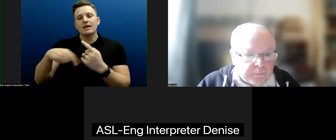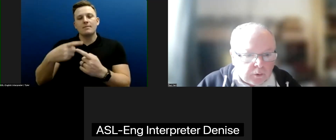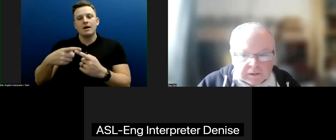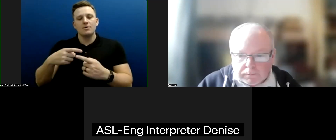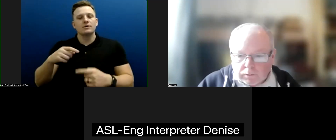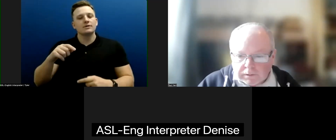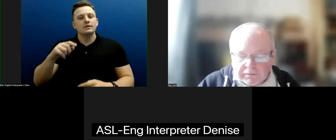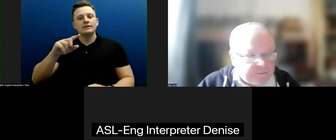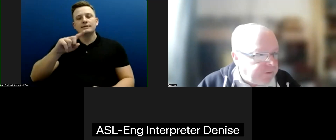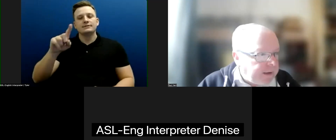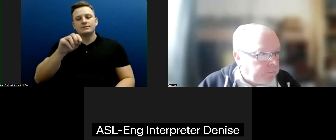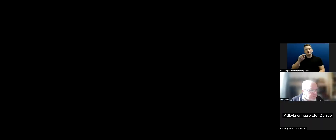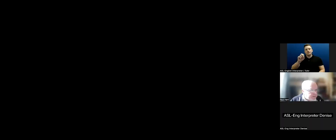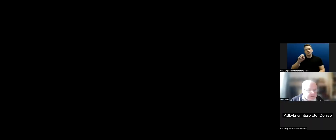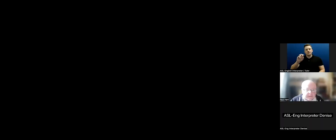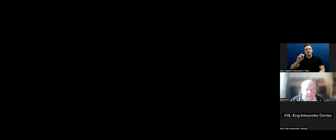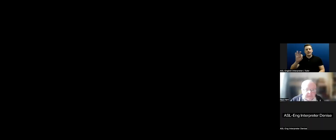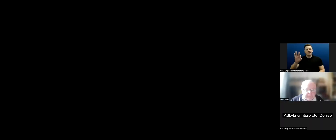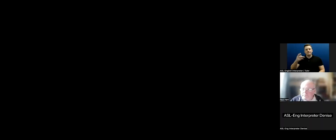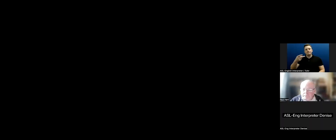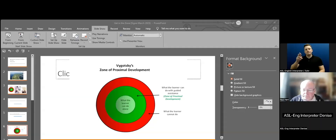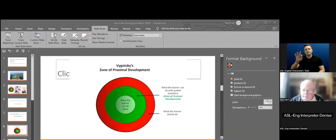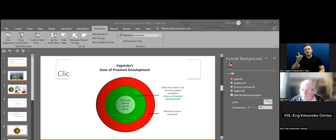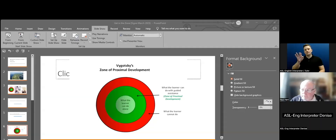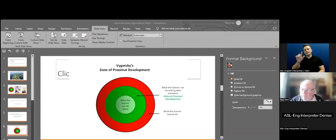of proximal development.